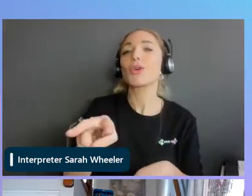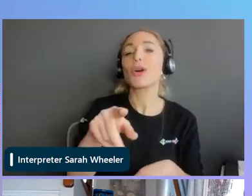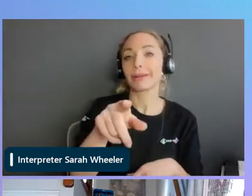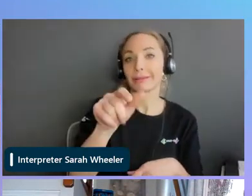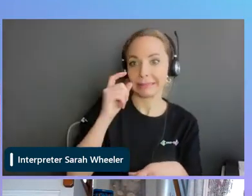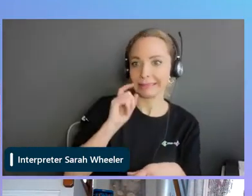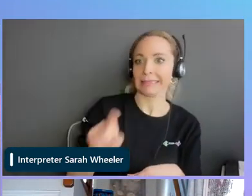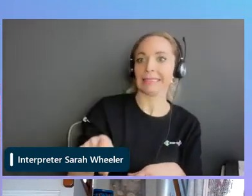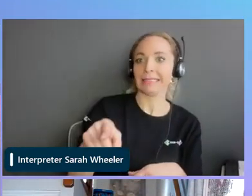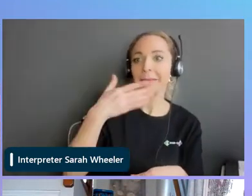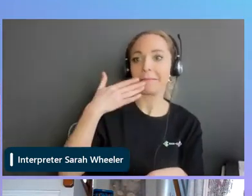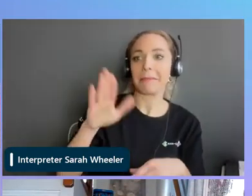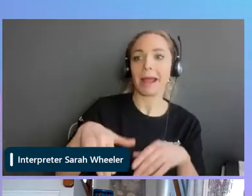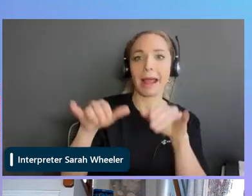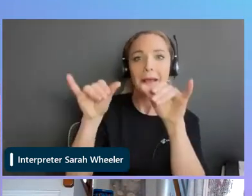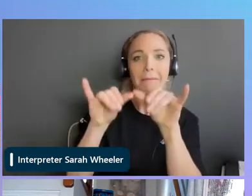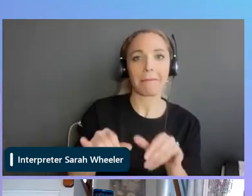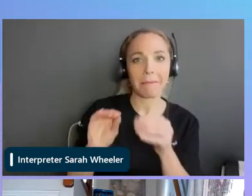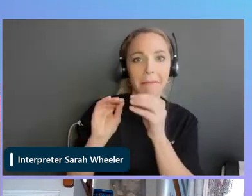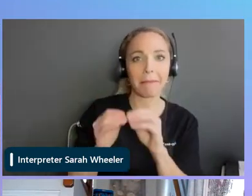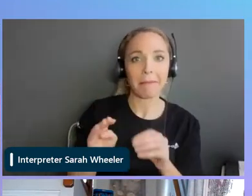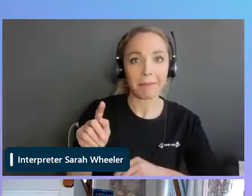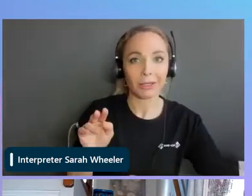the bad metric.